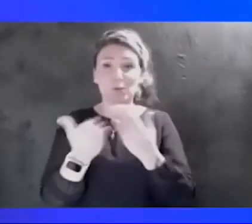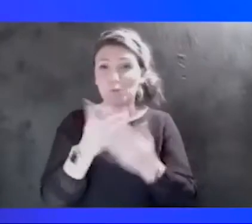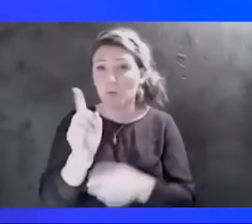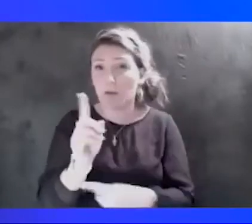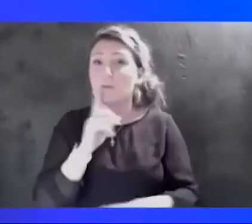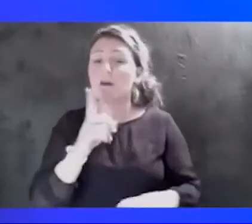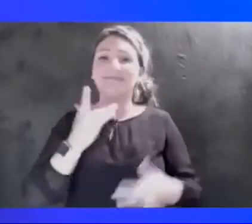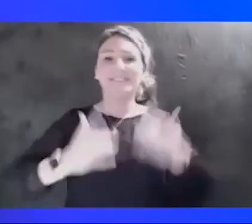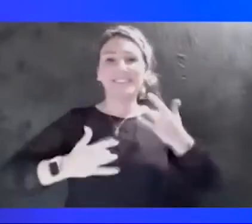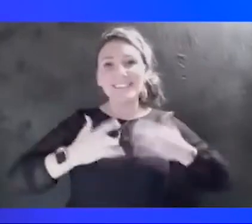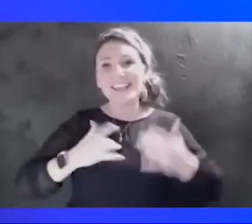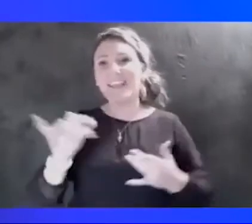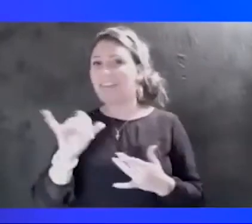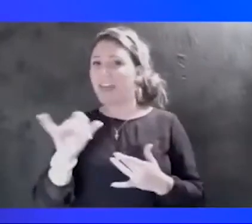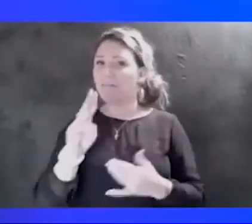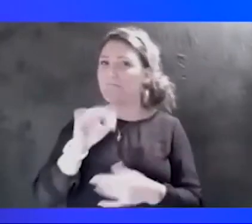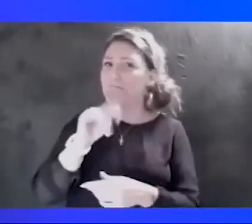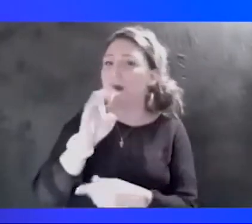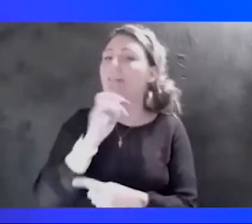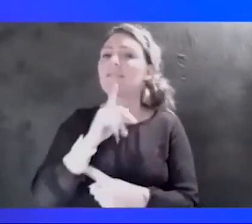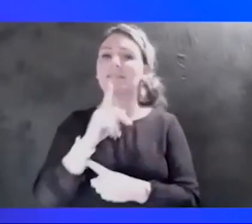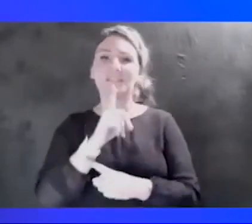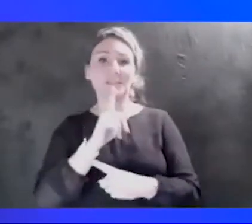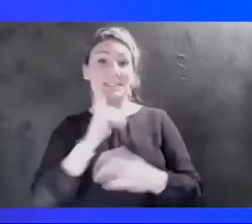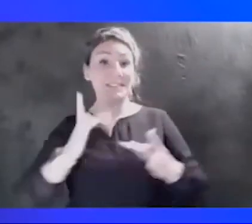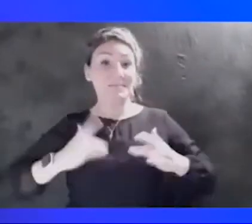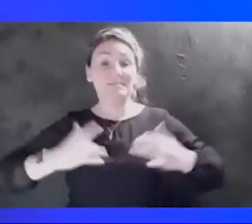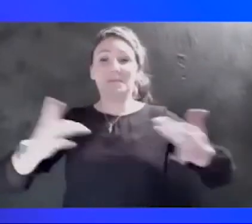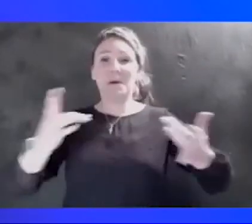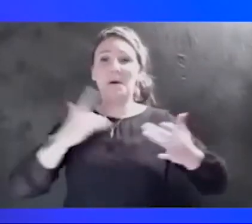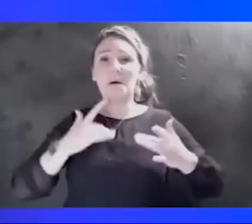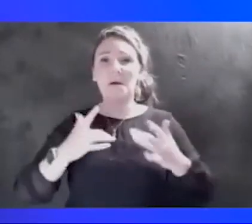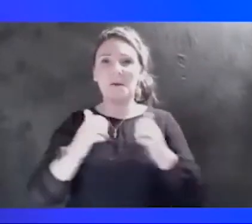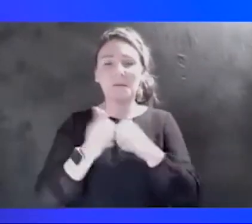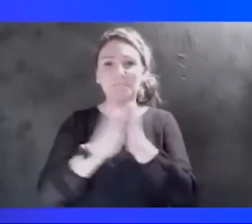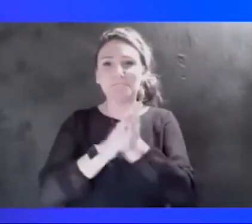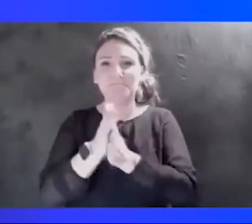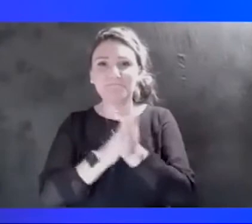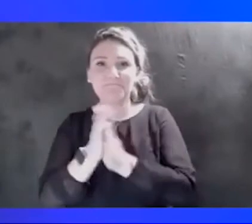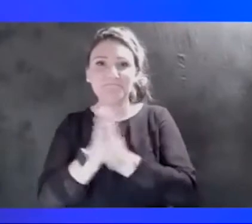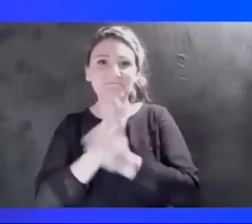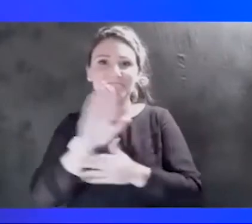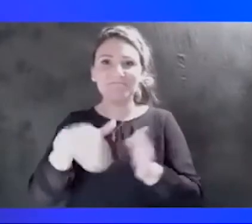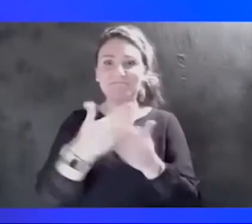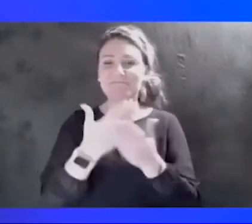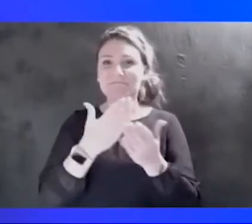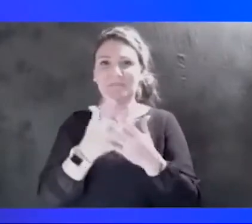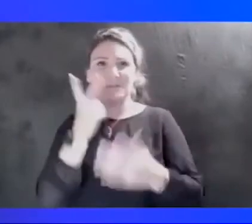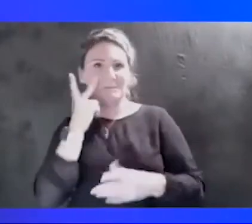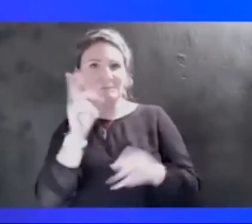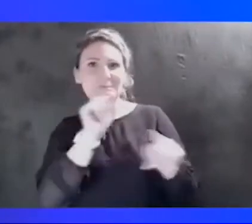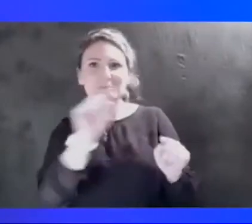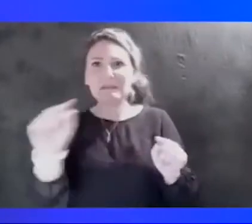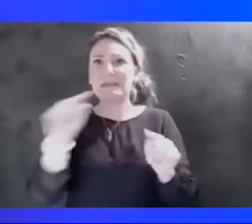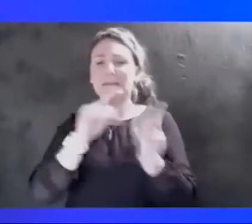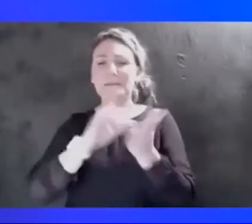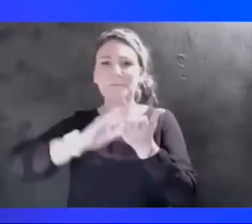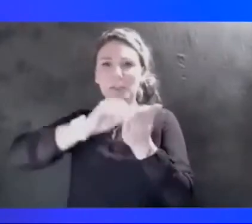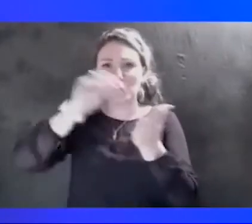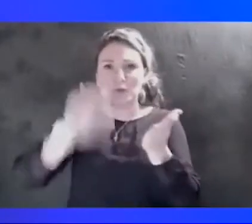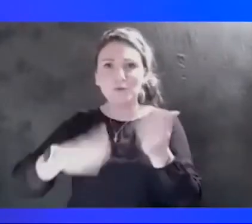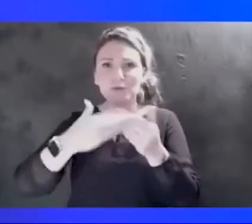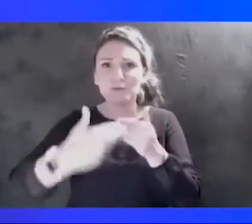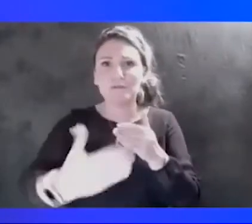Mike, terribly excited with the ambitions and the altruism that we see in our medical students going forward, and I think we're